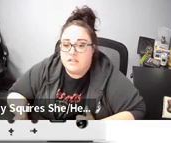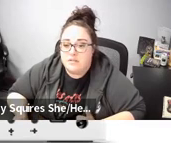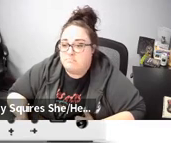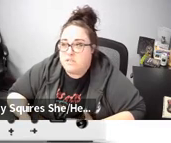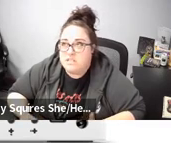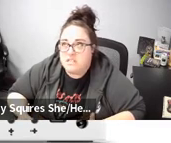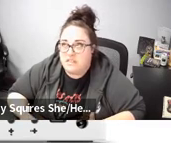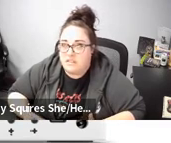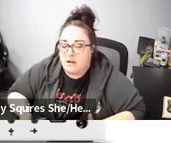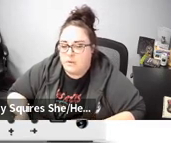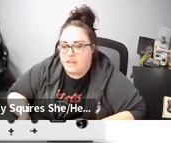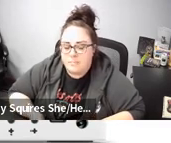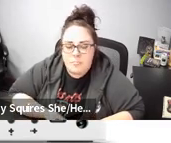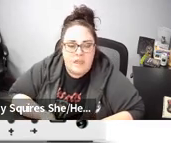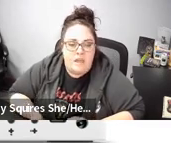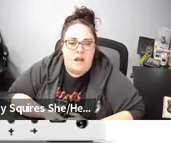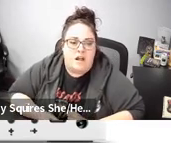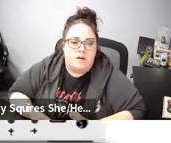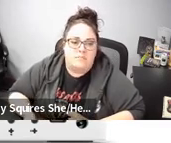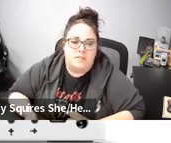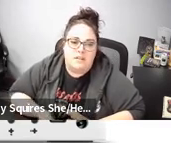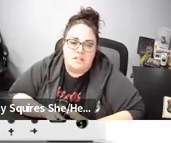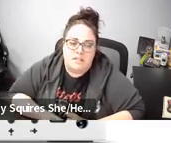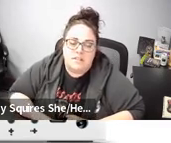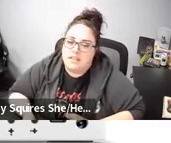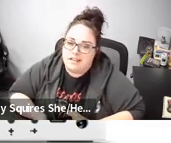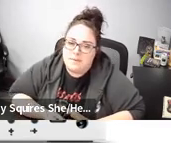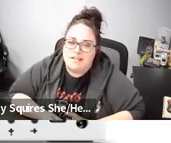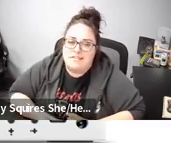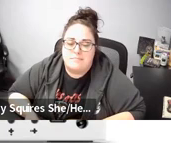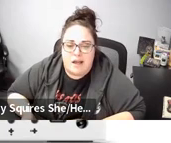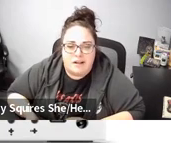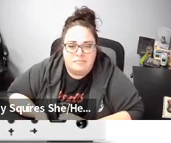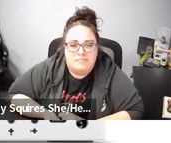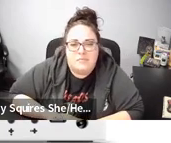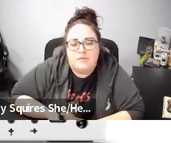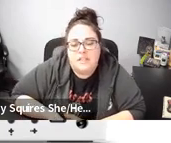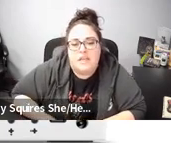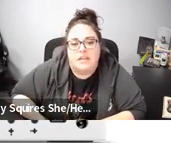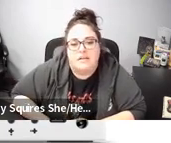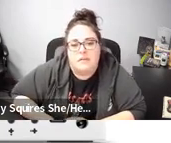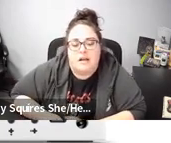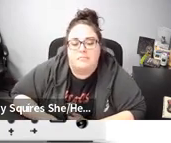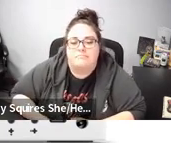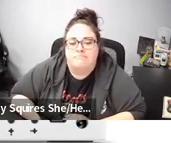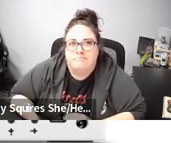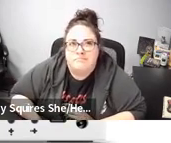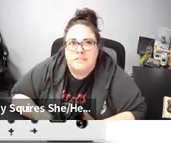TV, PC, and the Wii. Because I think Xbox really